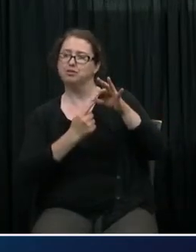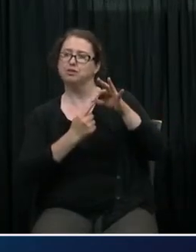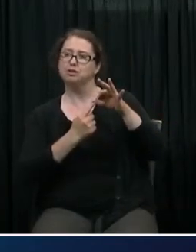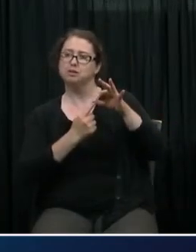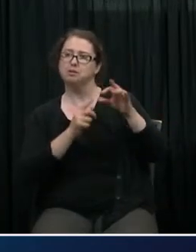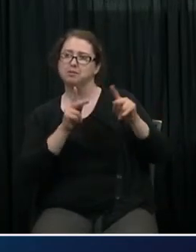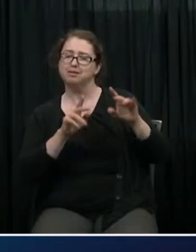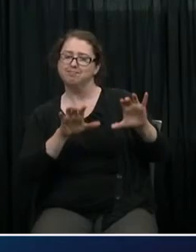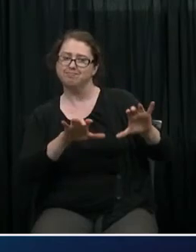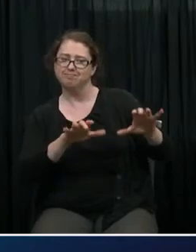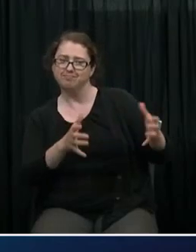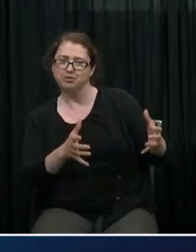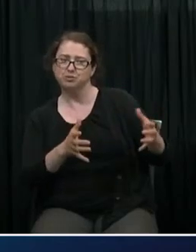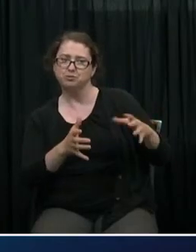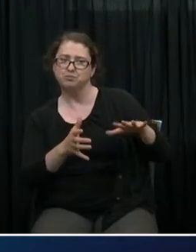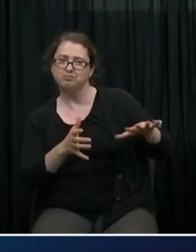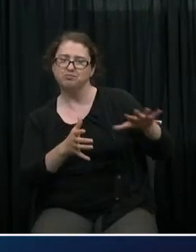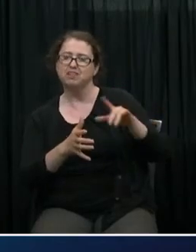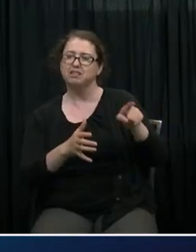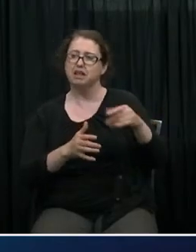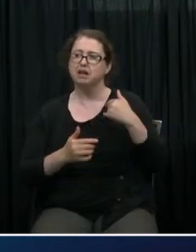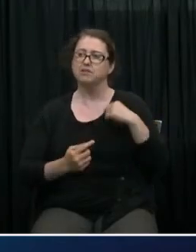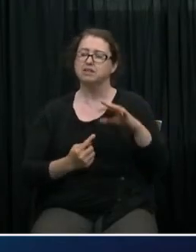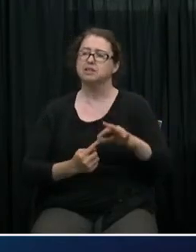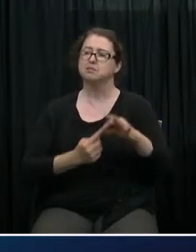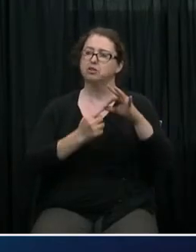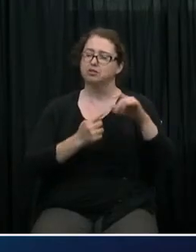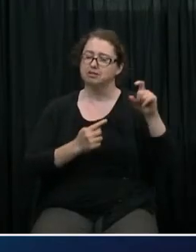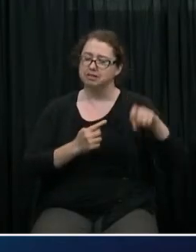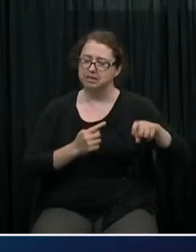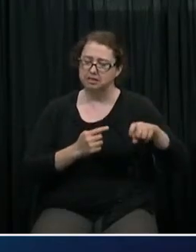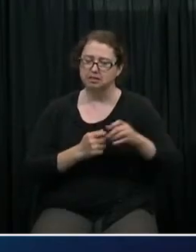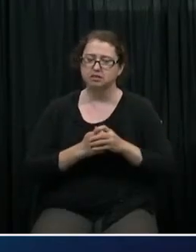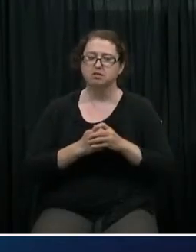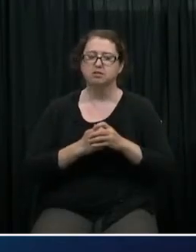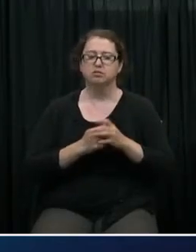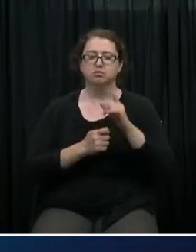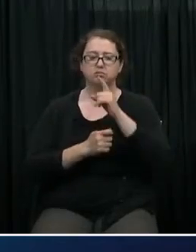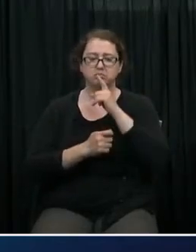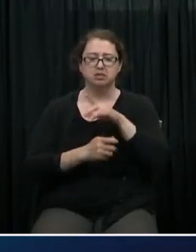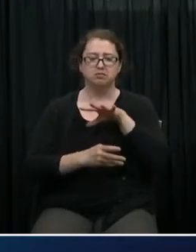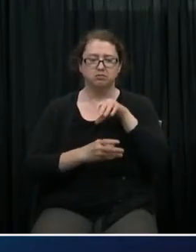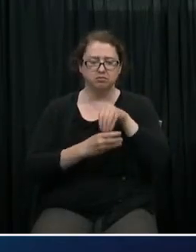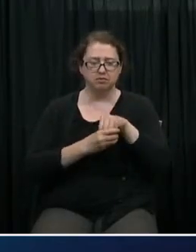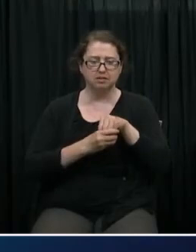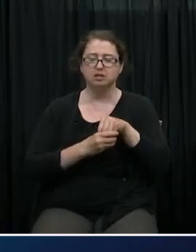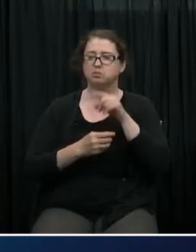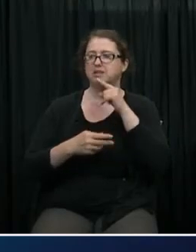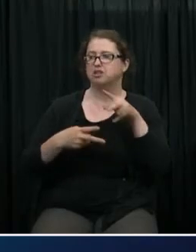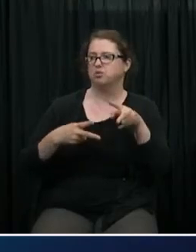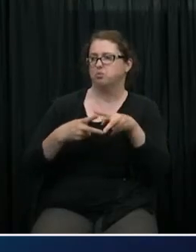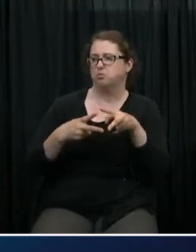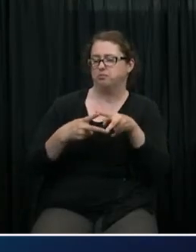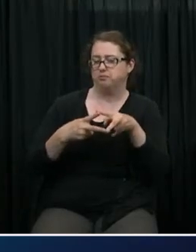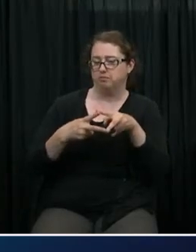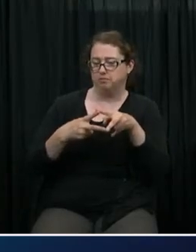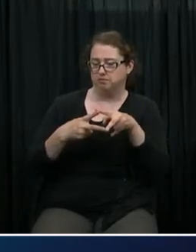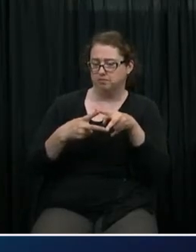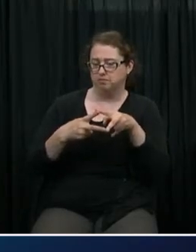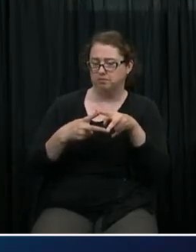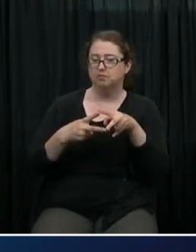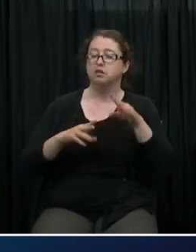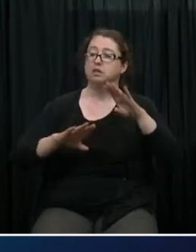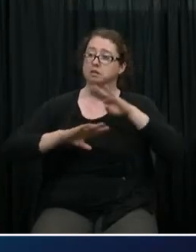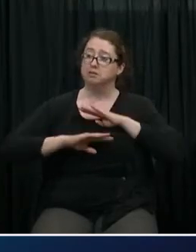this group that may have special needs to be engaged in ministry. So it's twofold, not only to meet the needs,